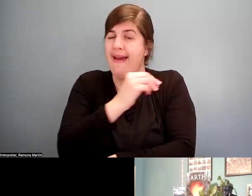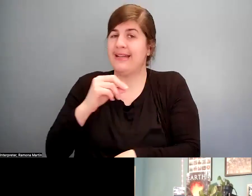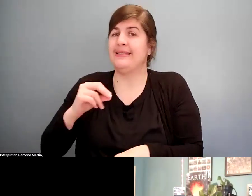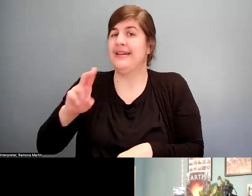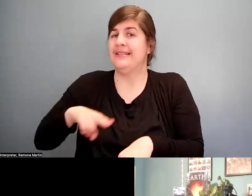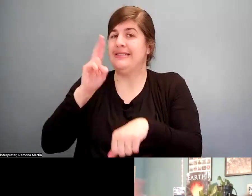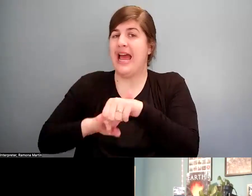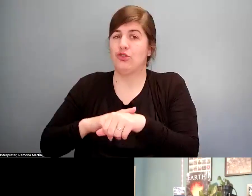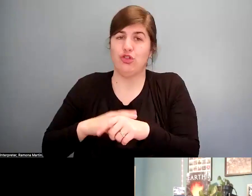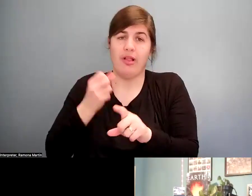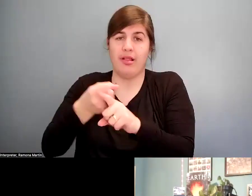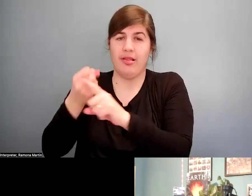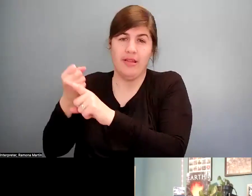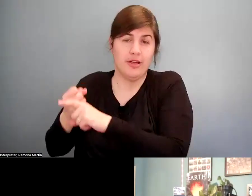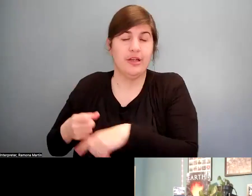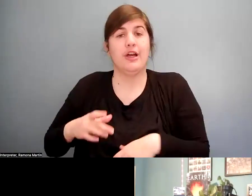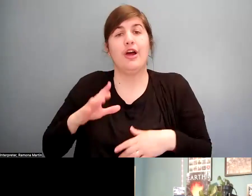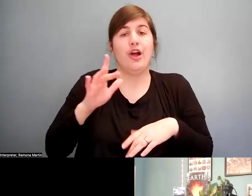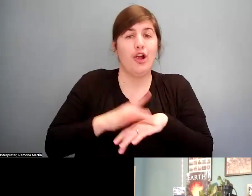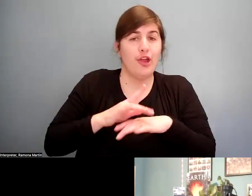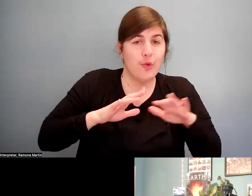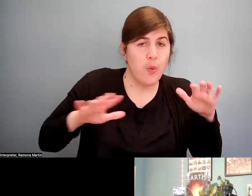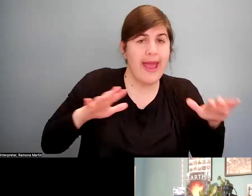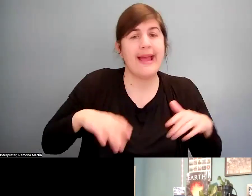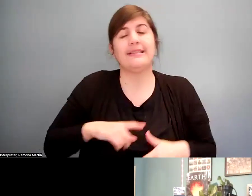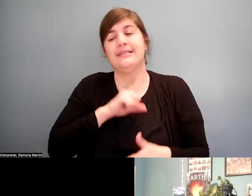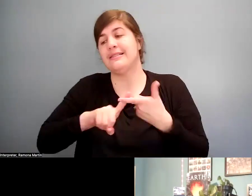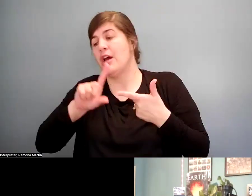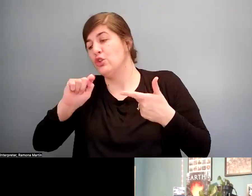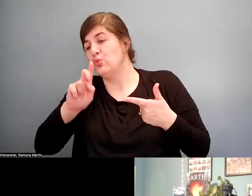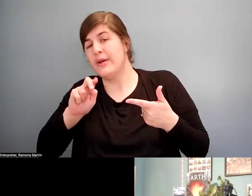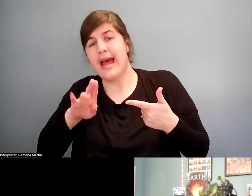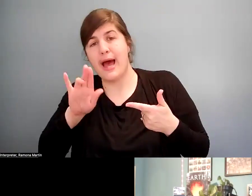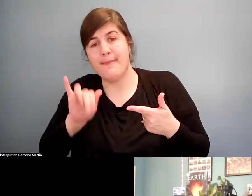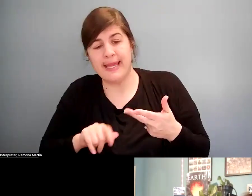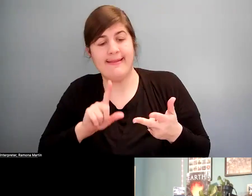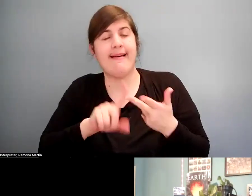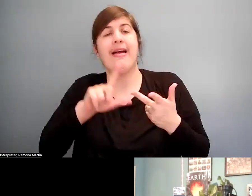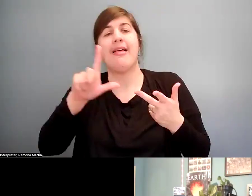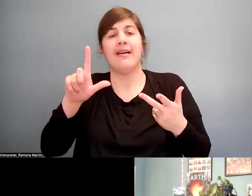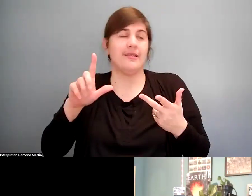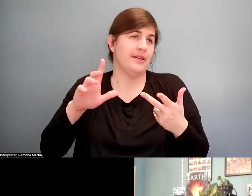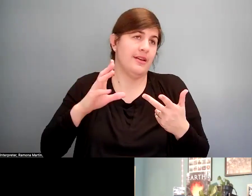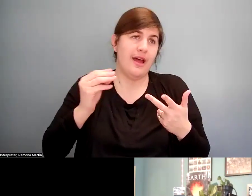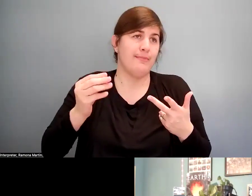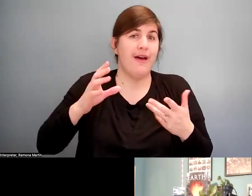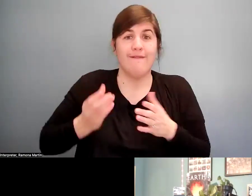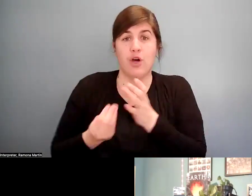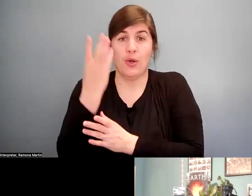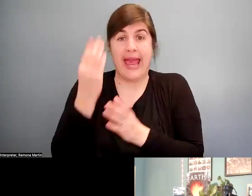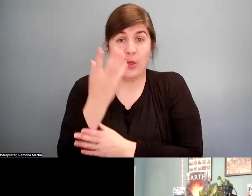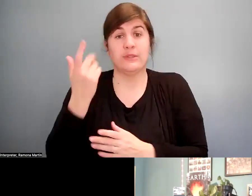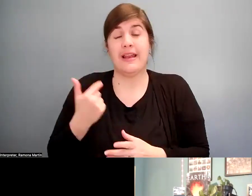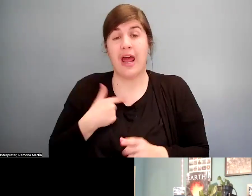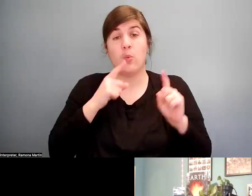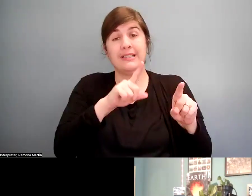that bracket, earthquakes and tsunamis, volcanoes. And just by going to the library and picking out some books, I ended up finding,